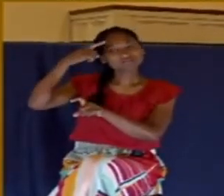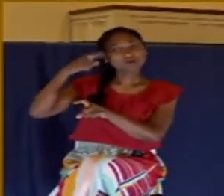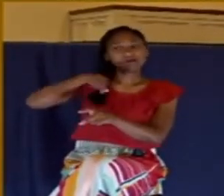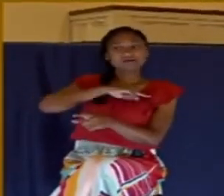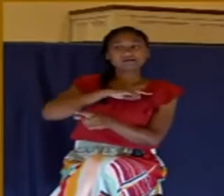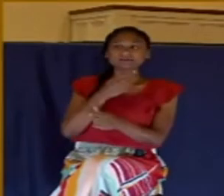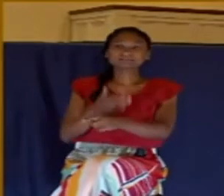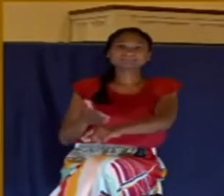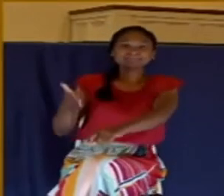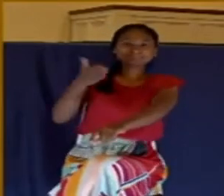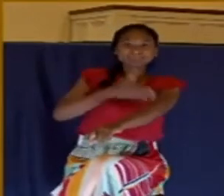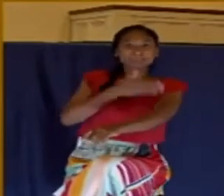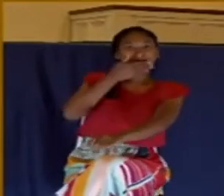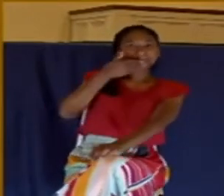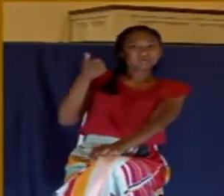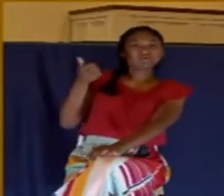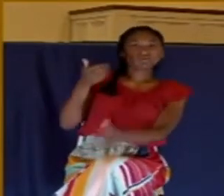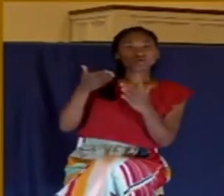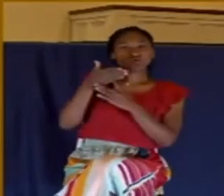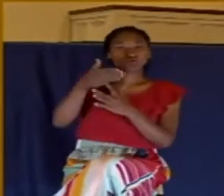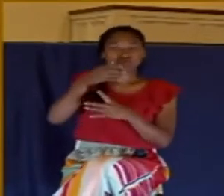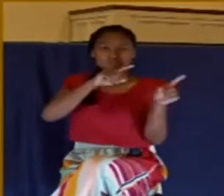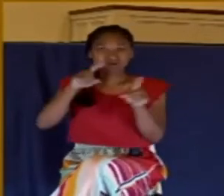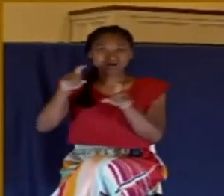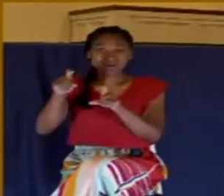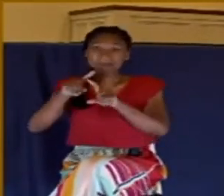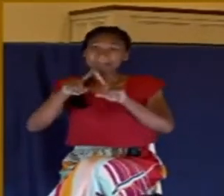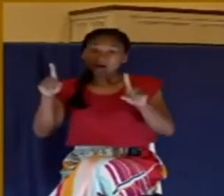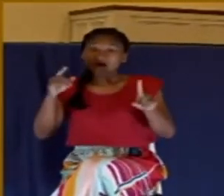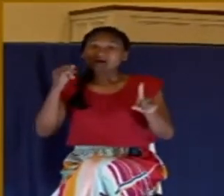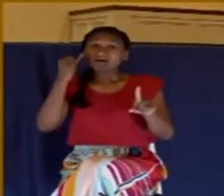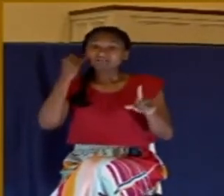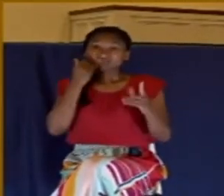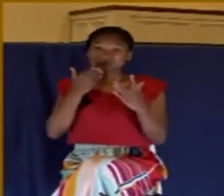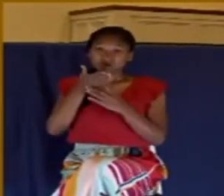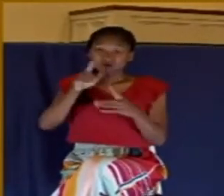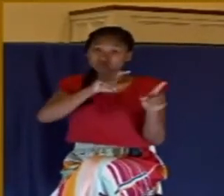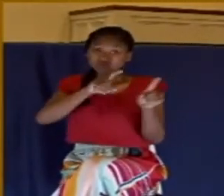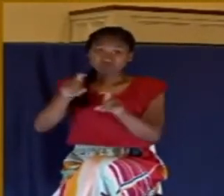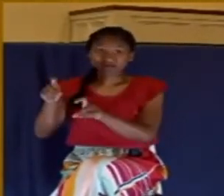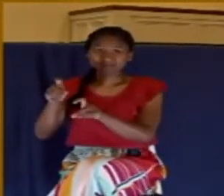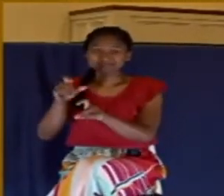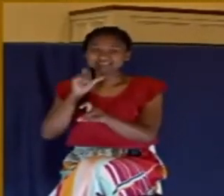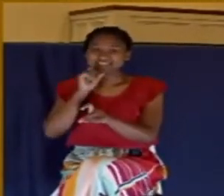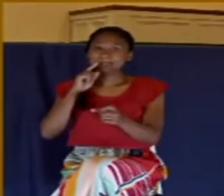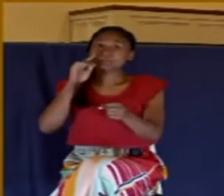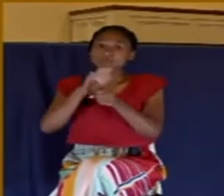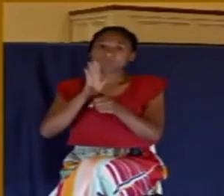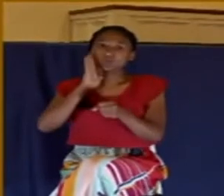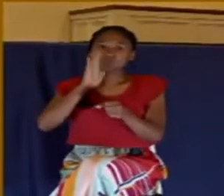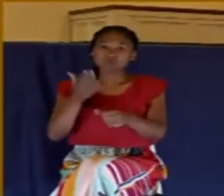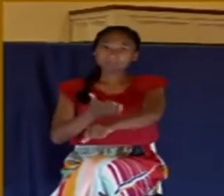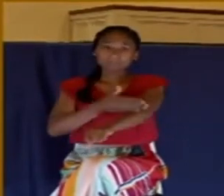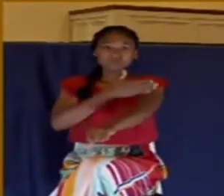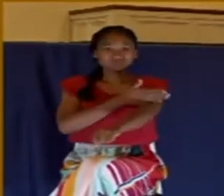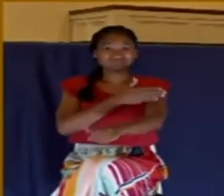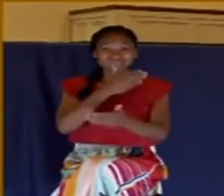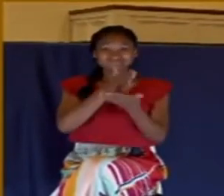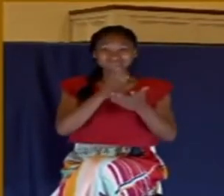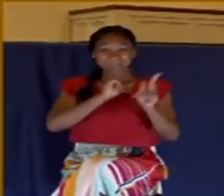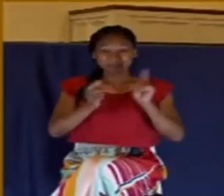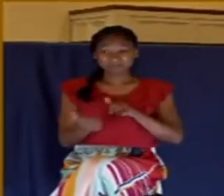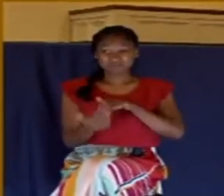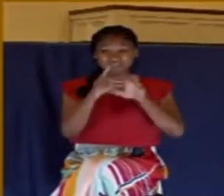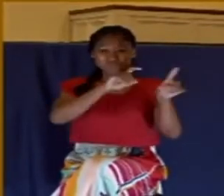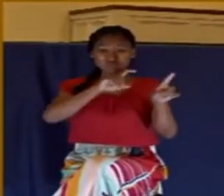trial. But just because you go through a trial, there's no guarantee that on the end of it you're going to get better. In fact, there are some that go through a trial,